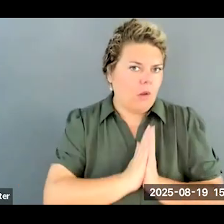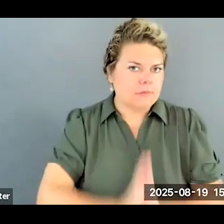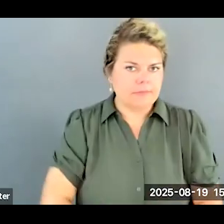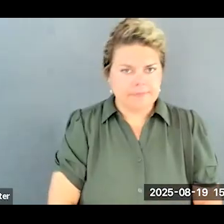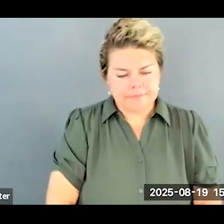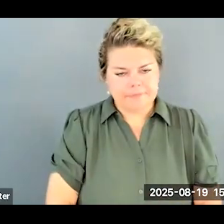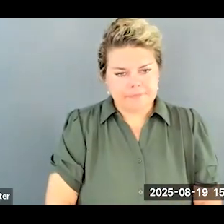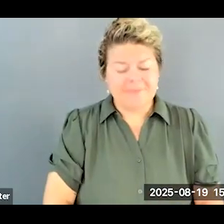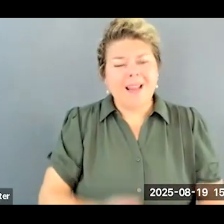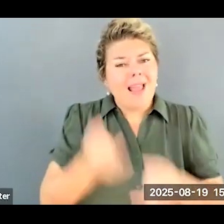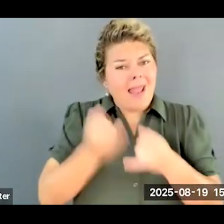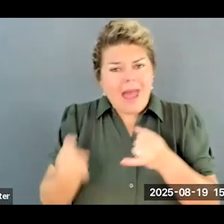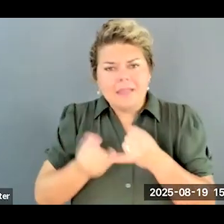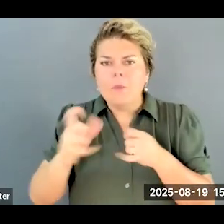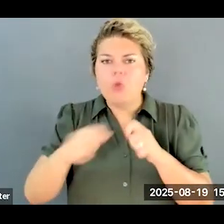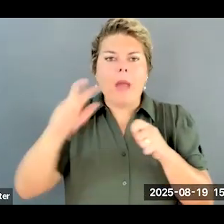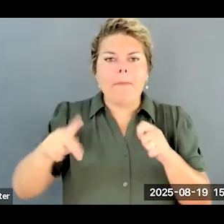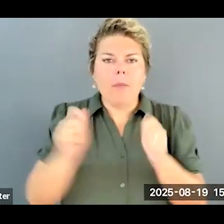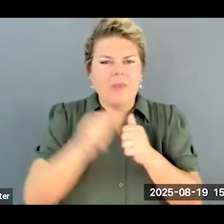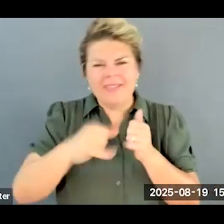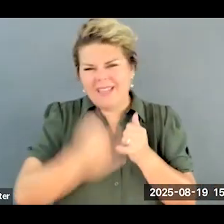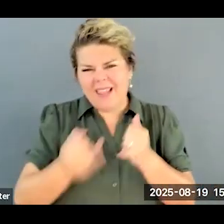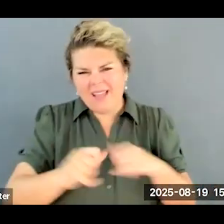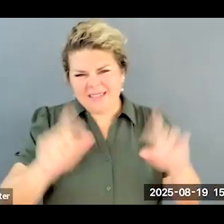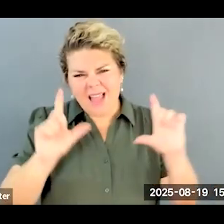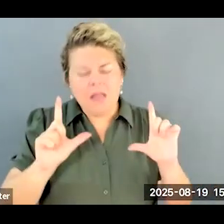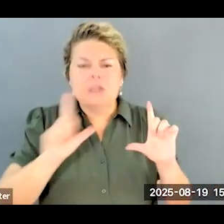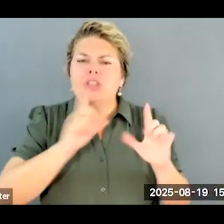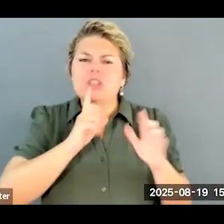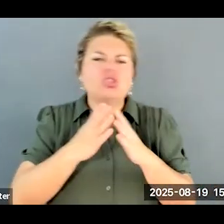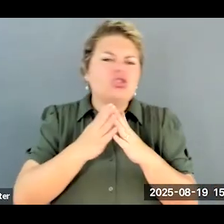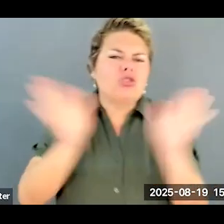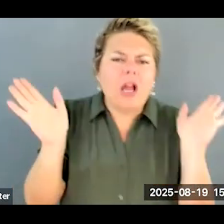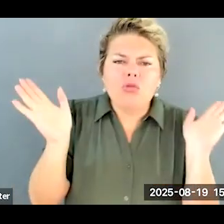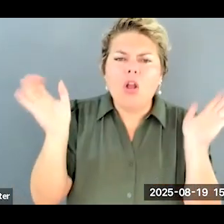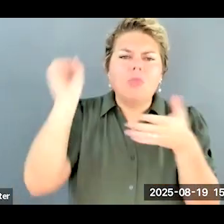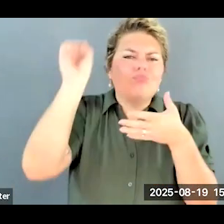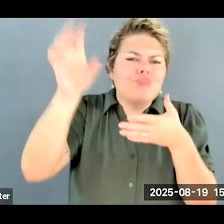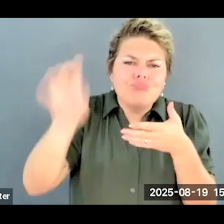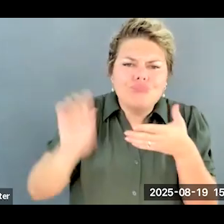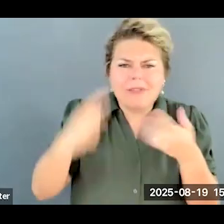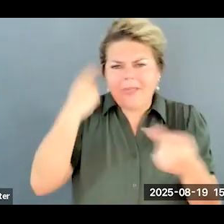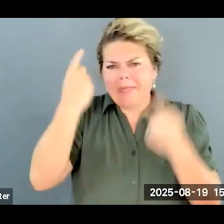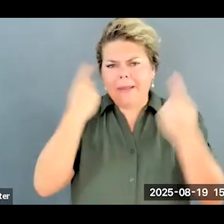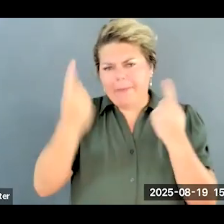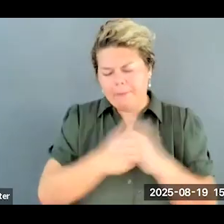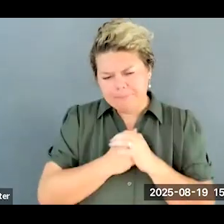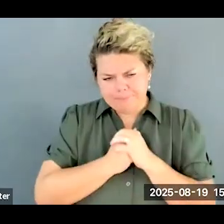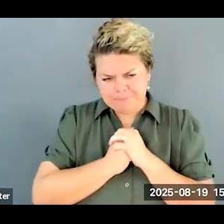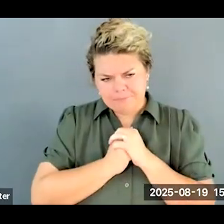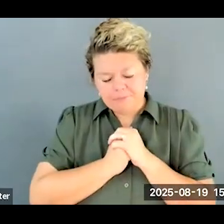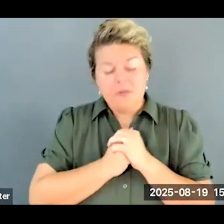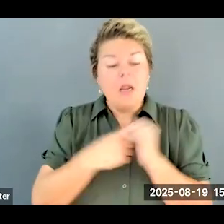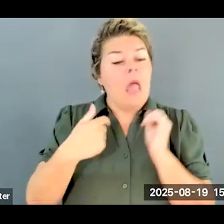And then lastly, I want to wrap up with this final slide that just goes over some general considerations. So I'm going to go more into